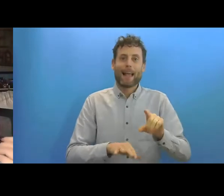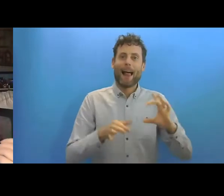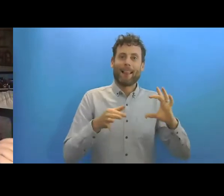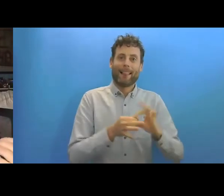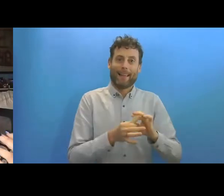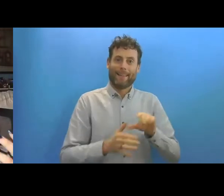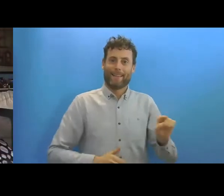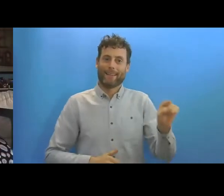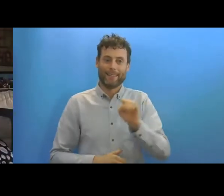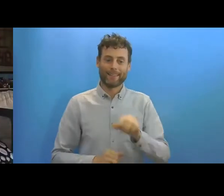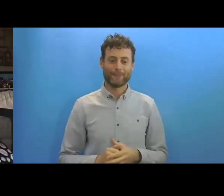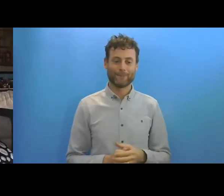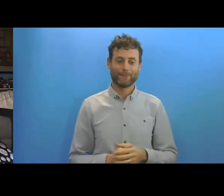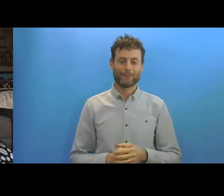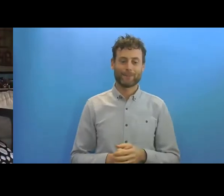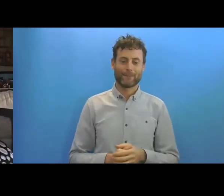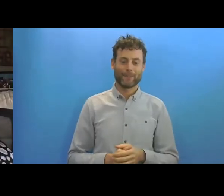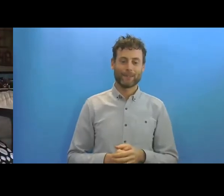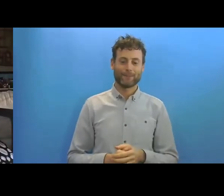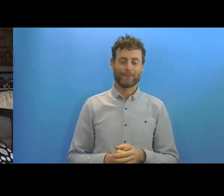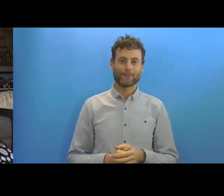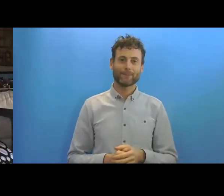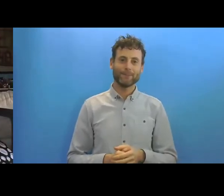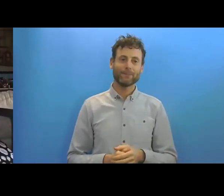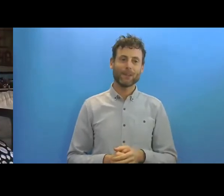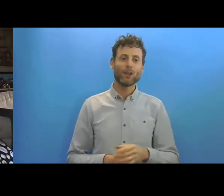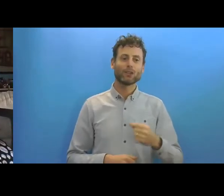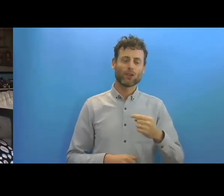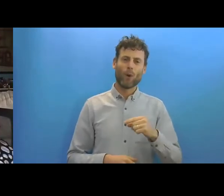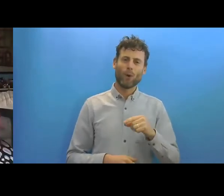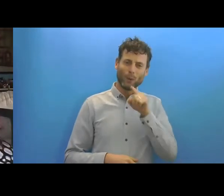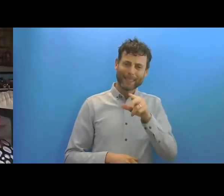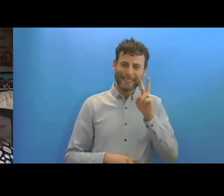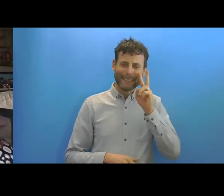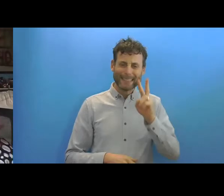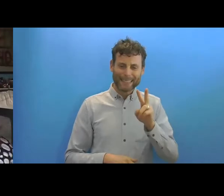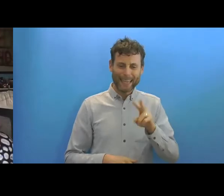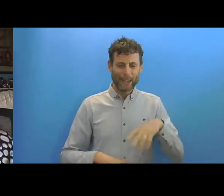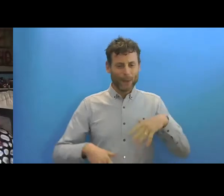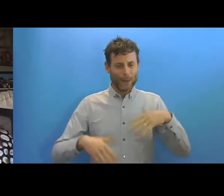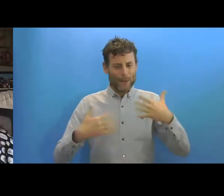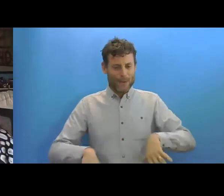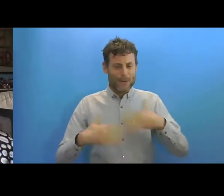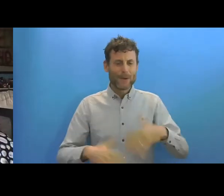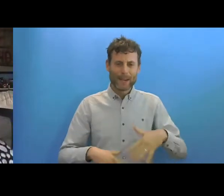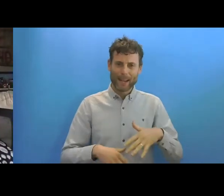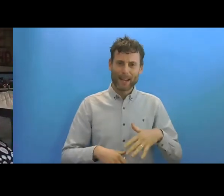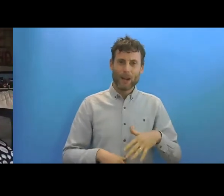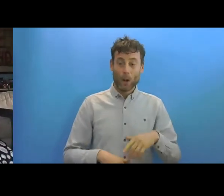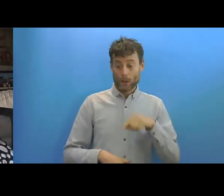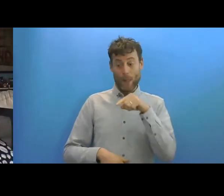They've really gone above and beyond to be able to do the festival in